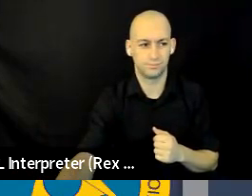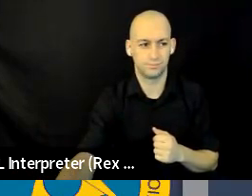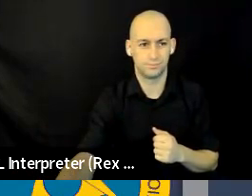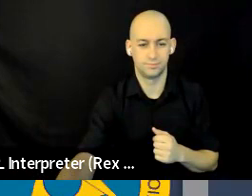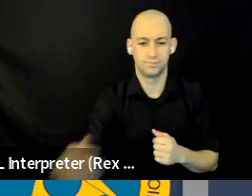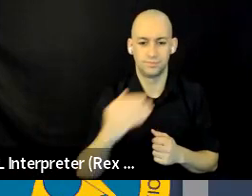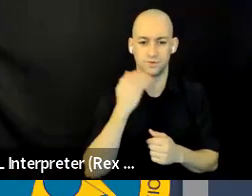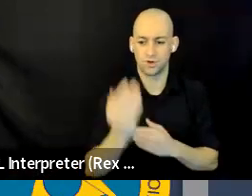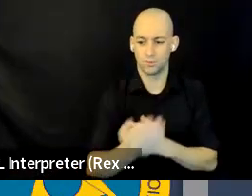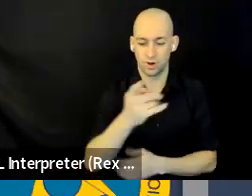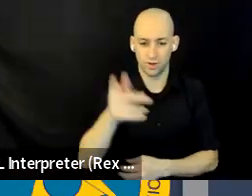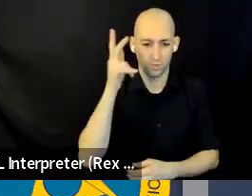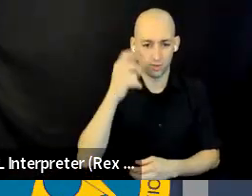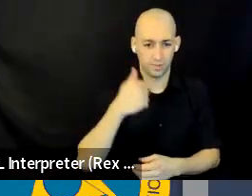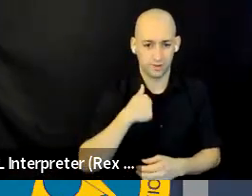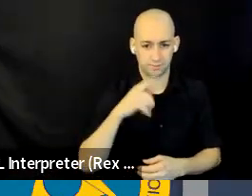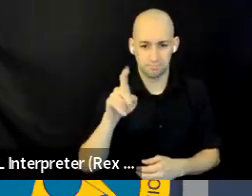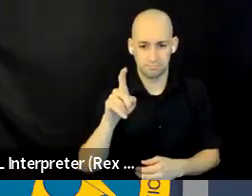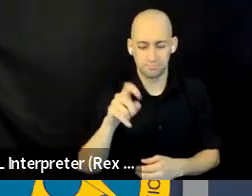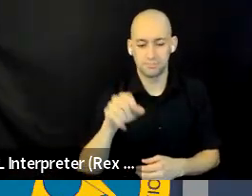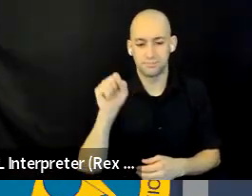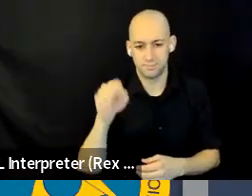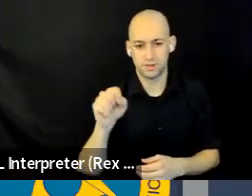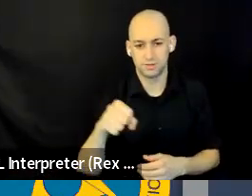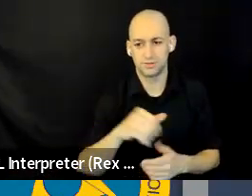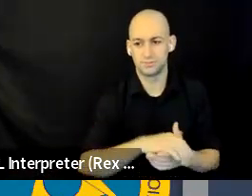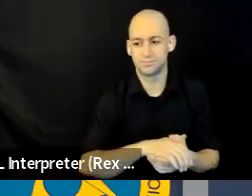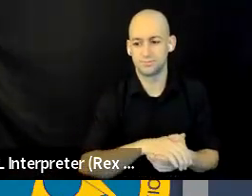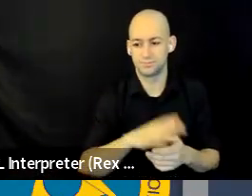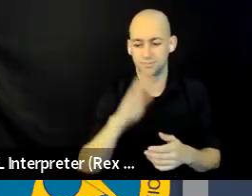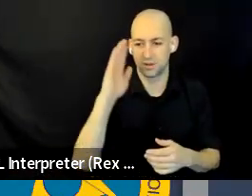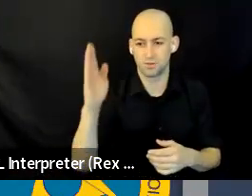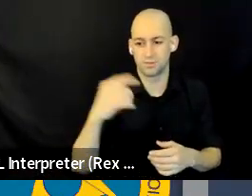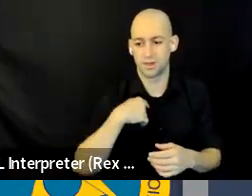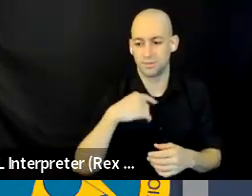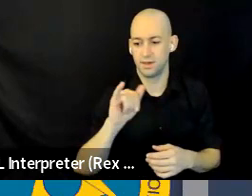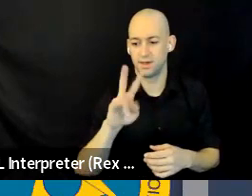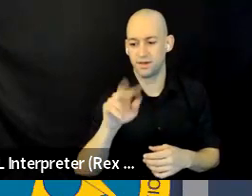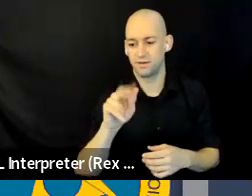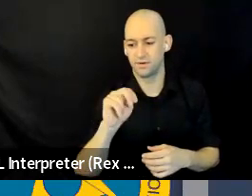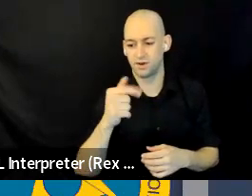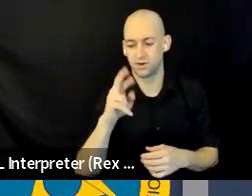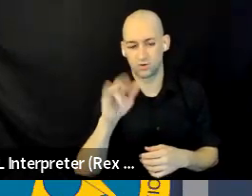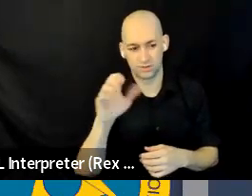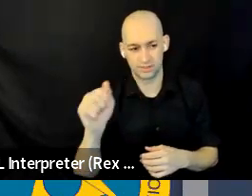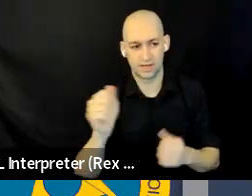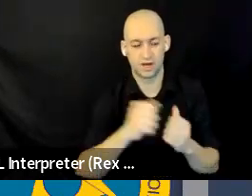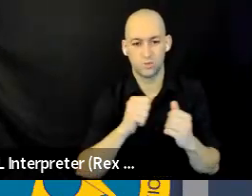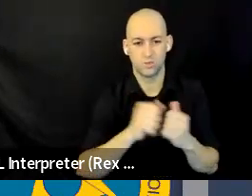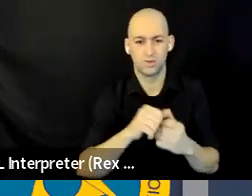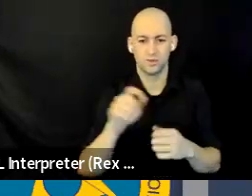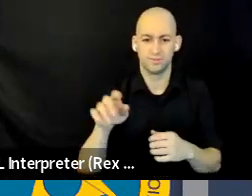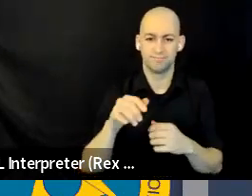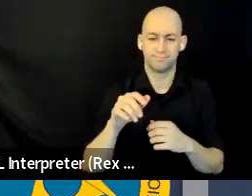Good morning. Can you hear me? Yes. Hi, I'm Ivan Garcia with the Butte County Association of Governments. I'd like